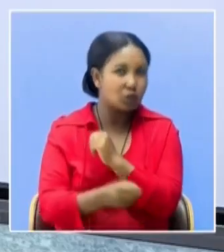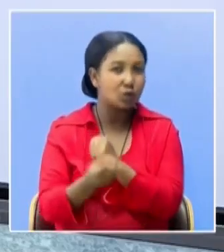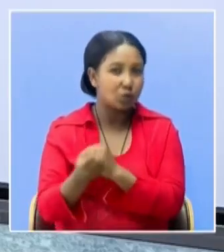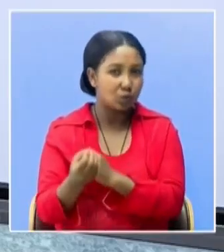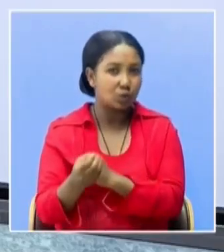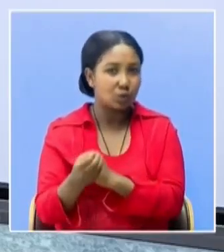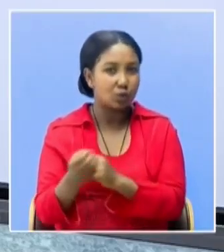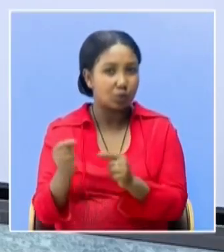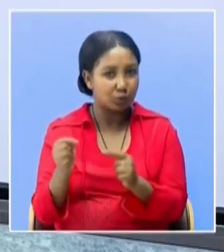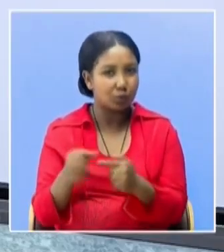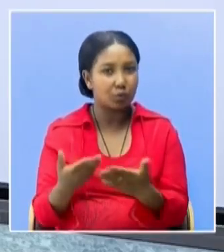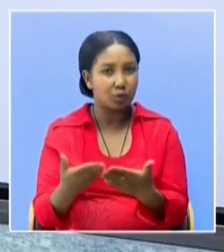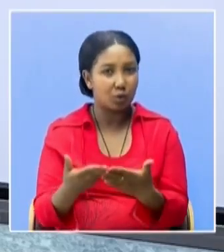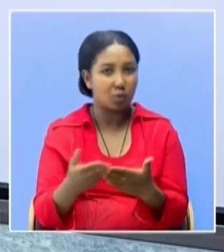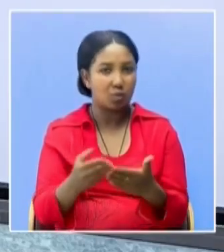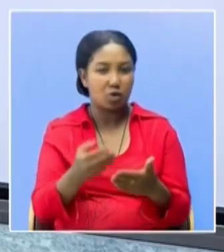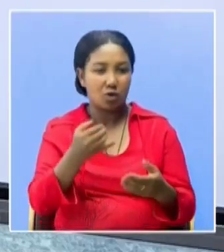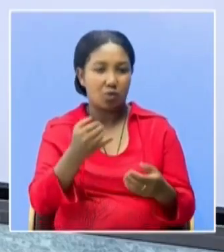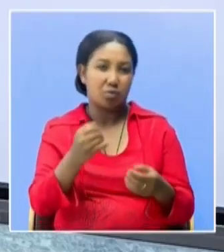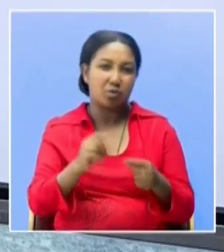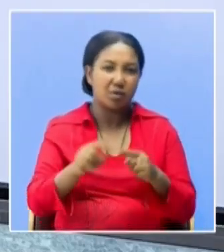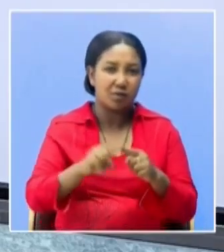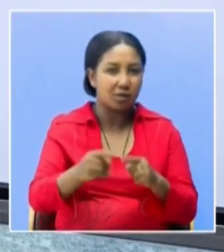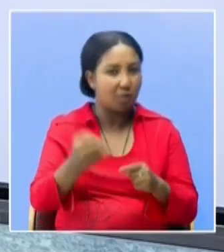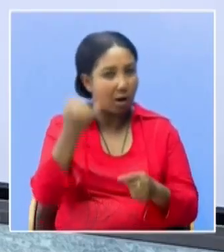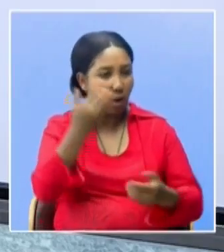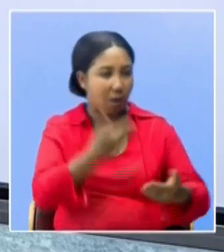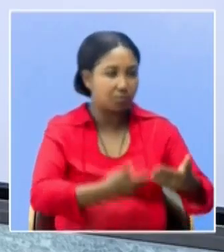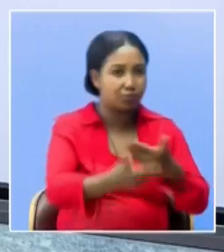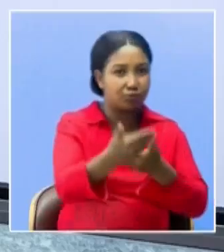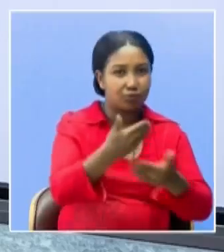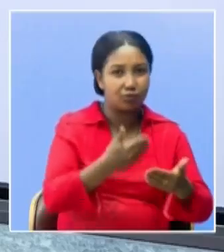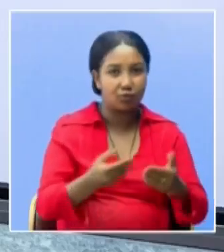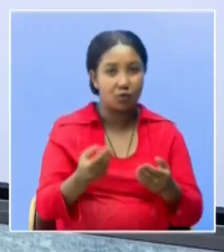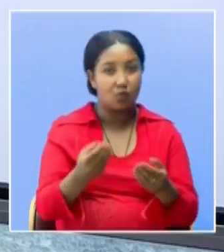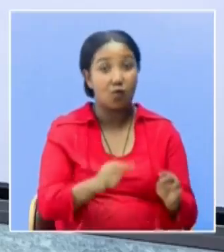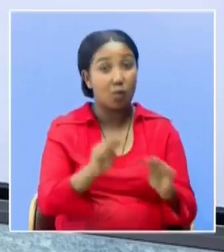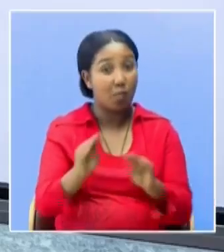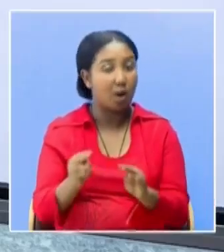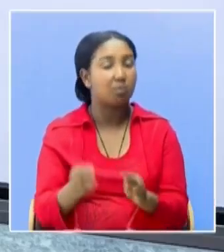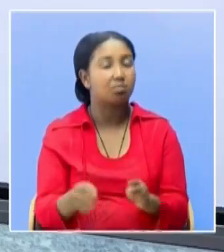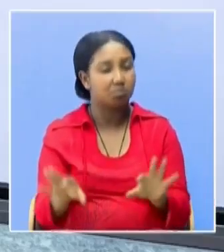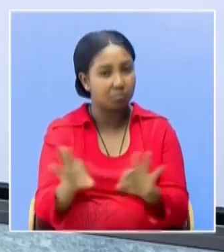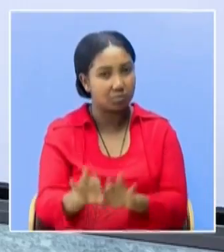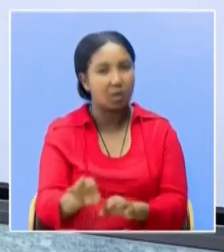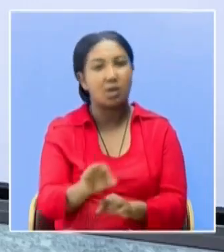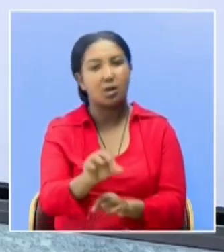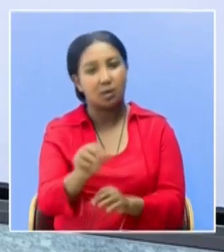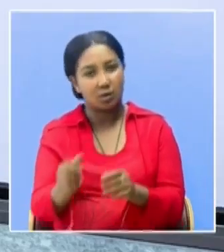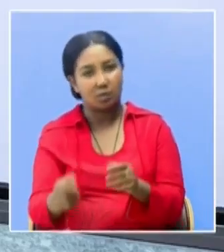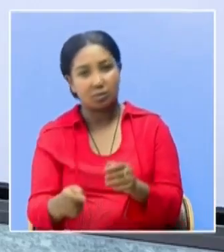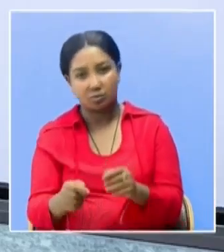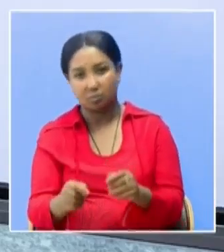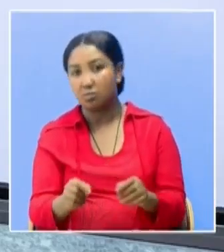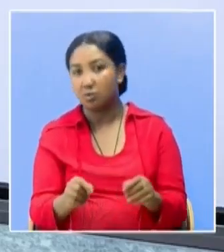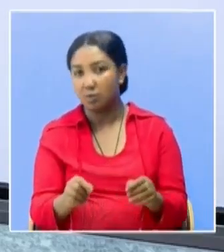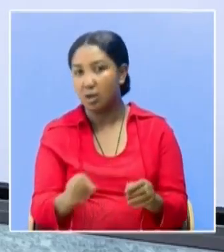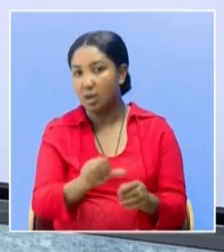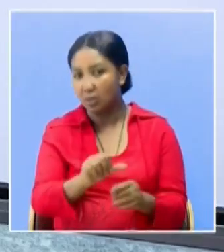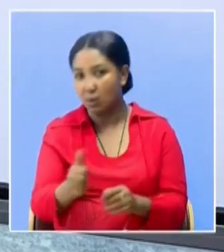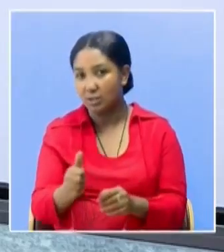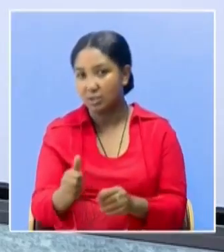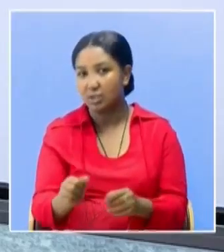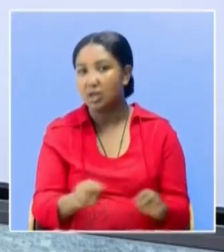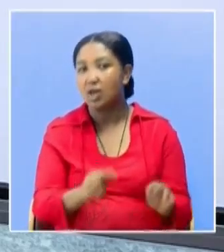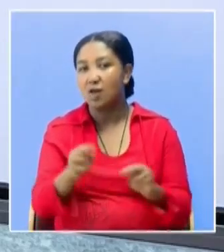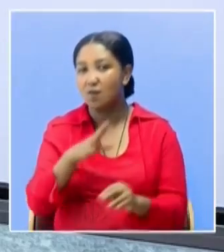to just exchange different kinds of ideas. So formal letter is a very important one. But whereas today we are talking about informal letter. In other words,